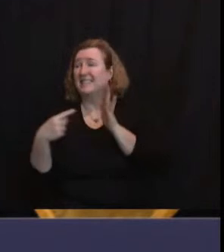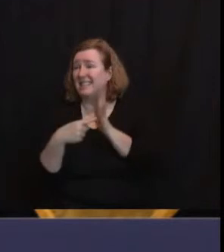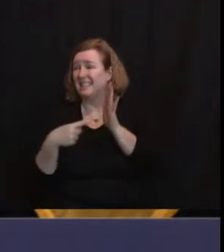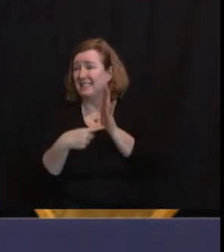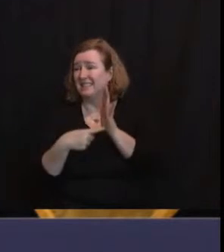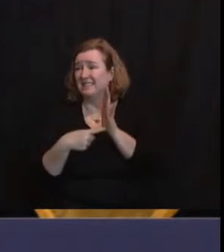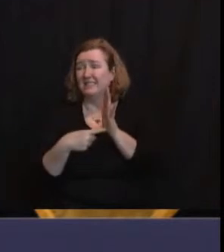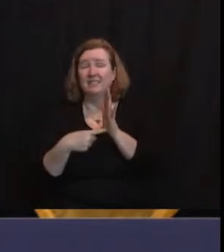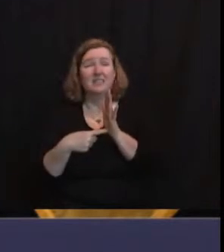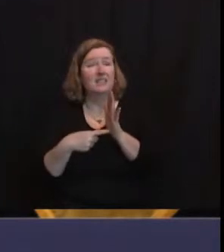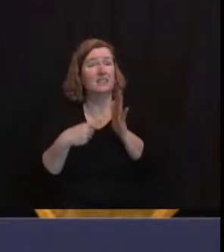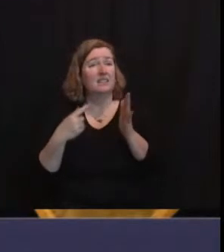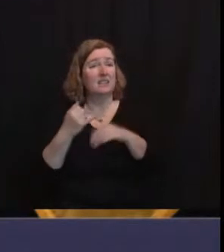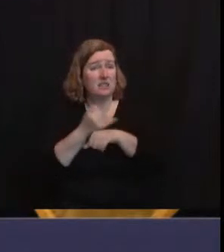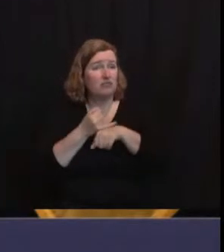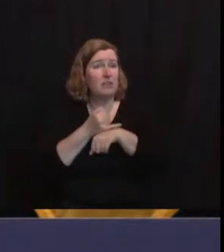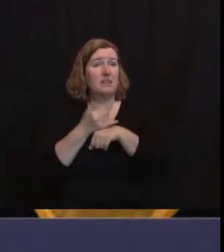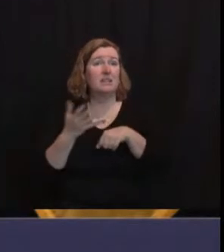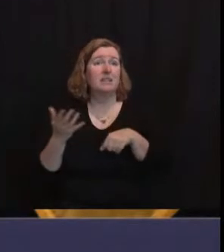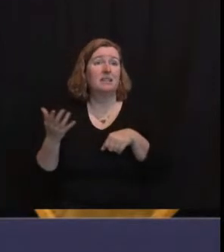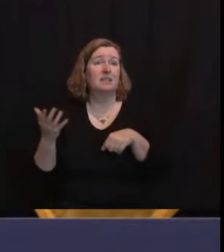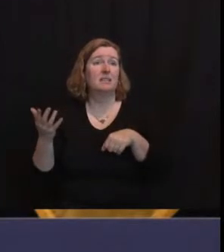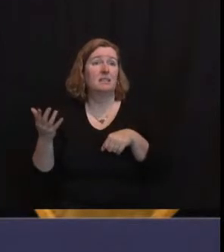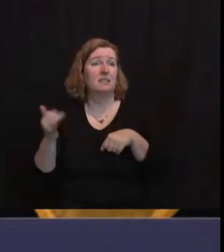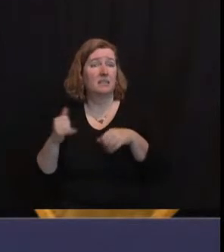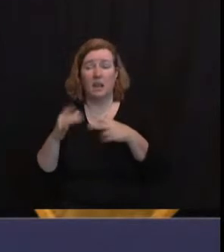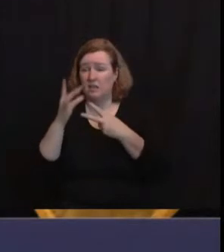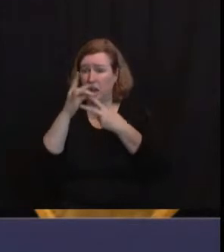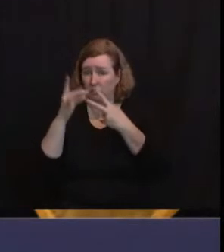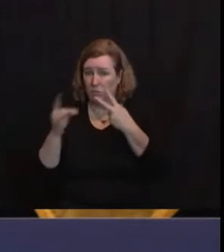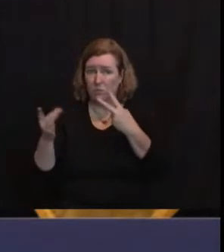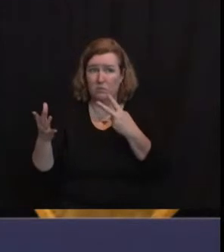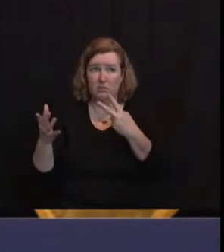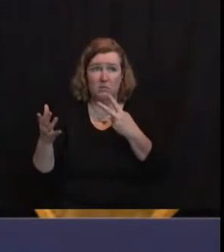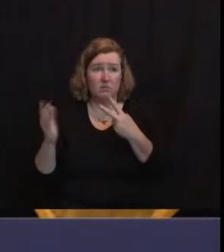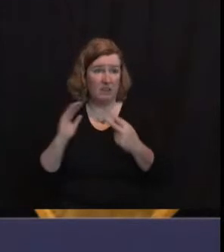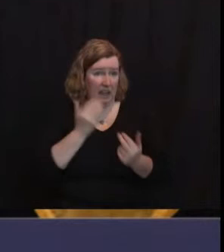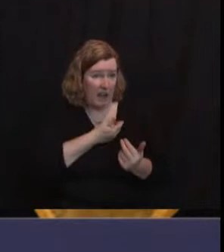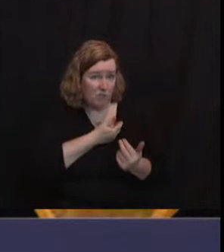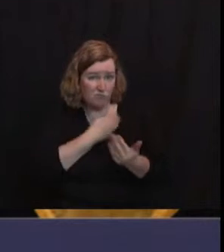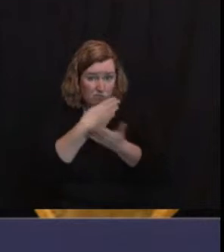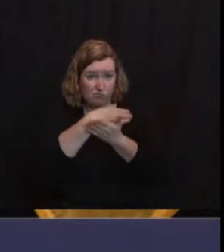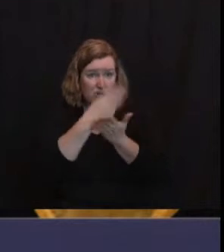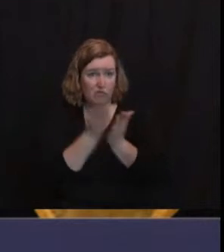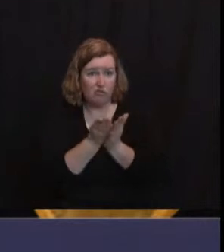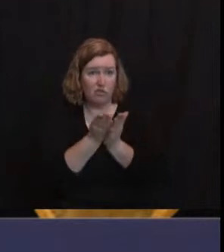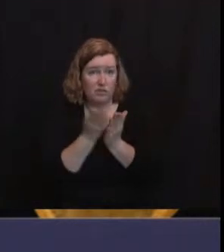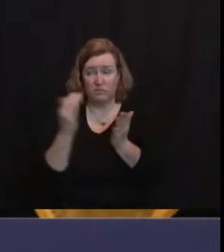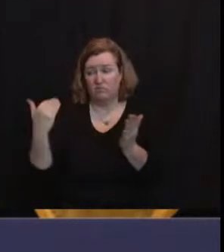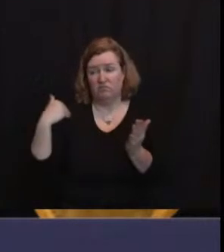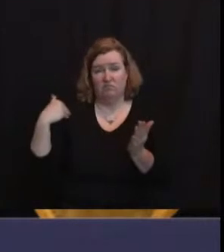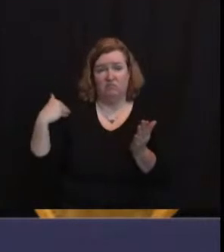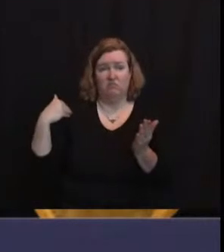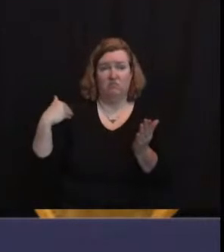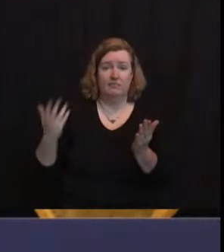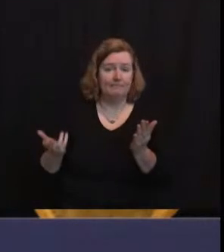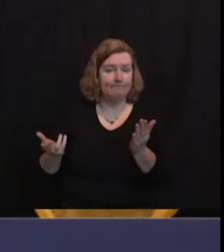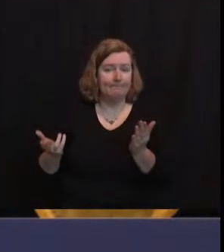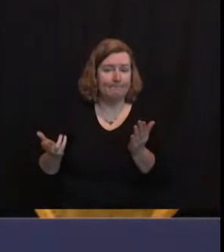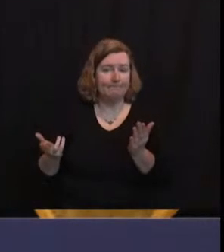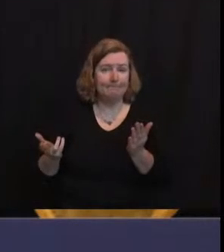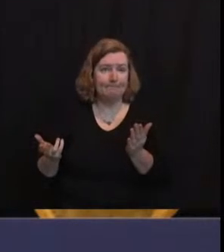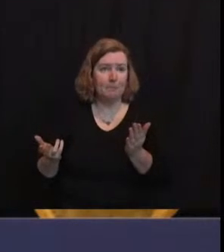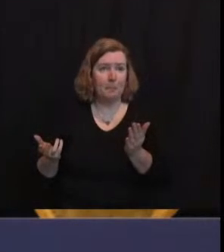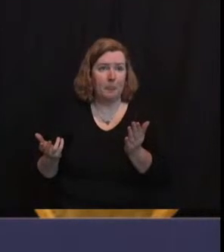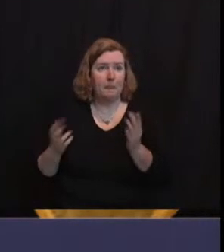rate. That's an option. In our budget, I was reminded by Zakiya Smith-Ellis this morning that we've